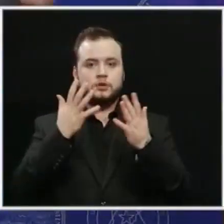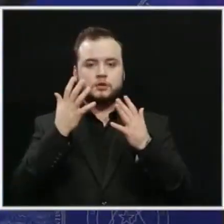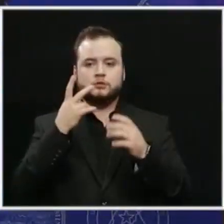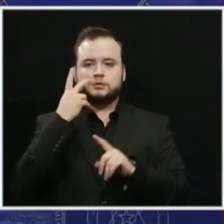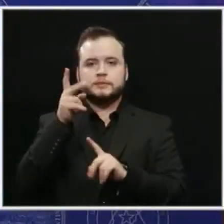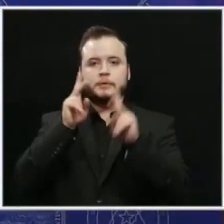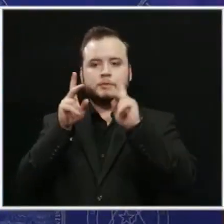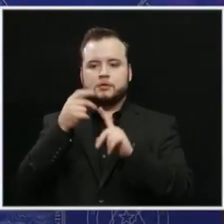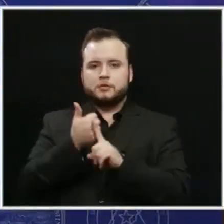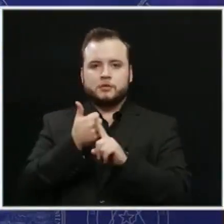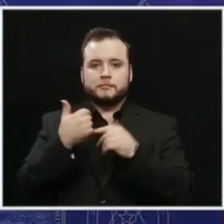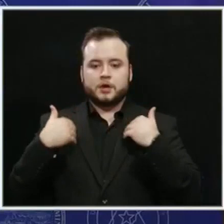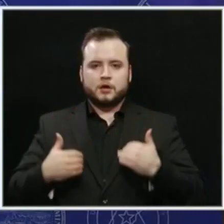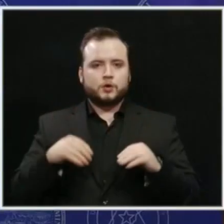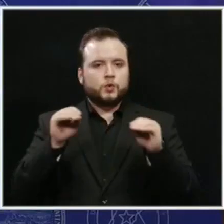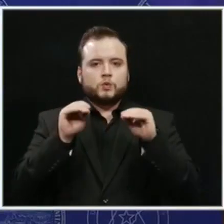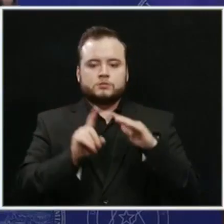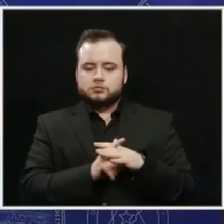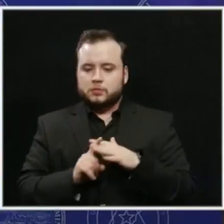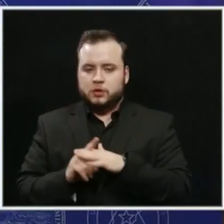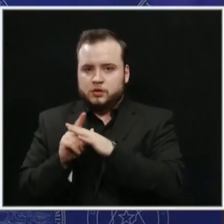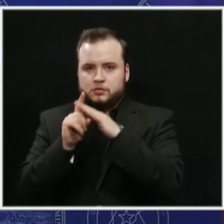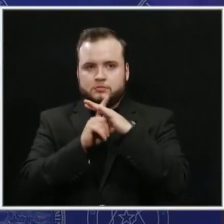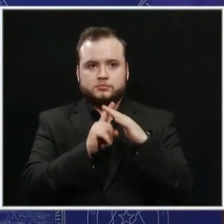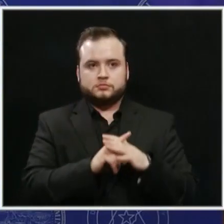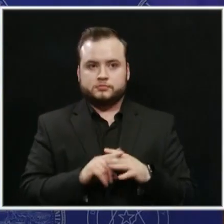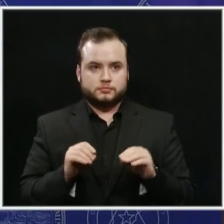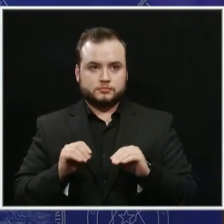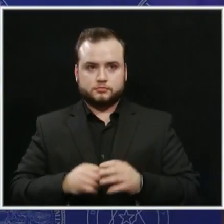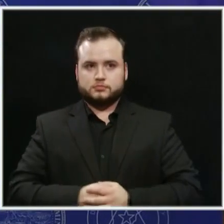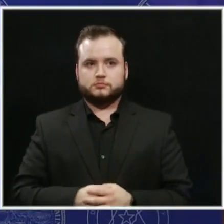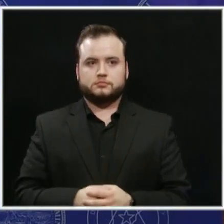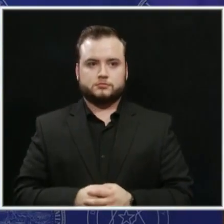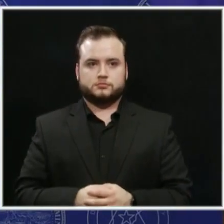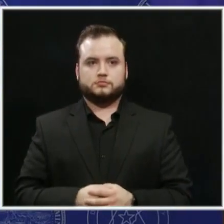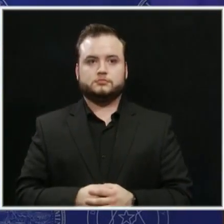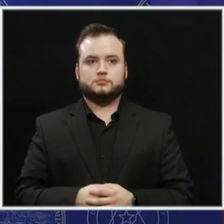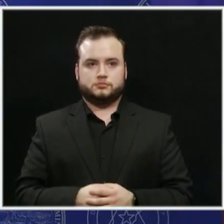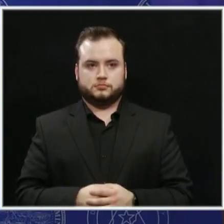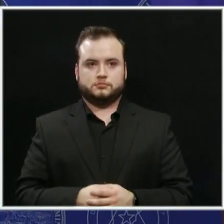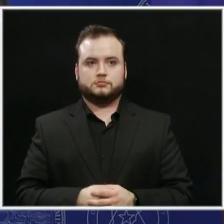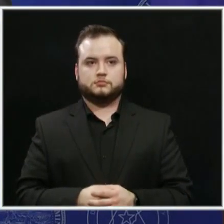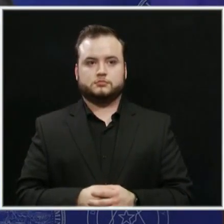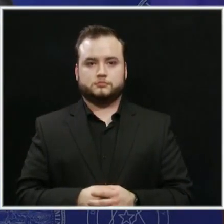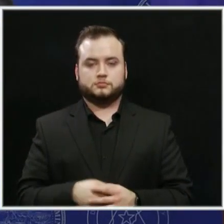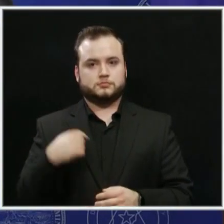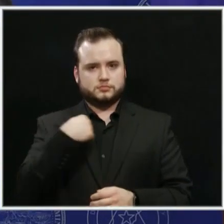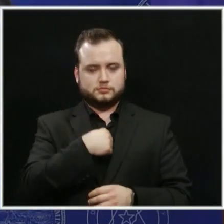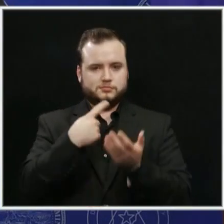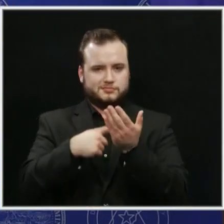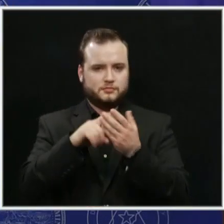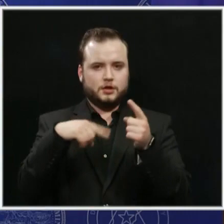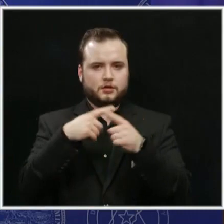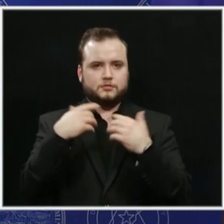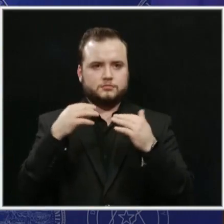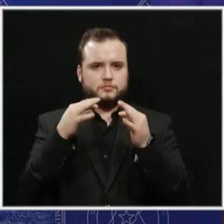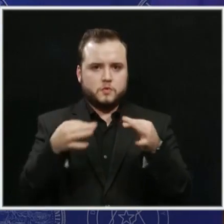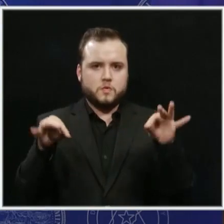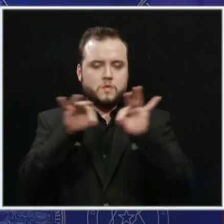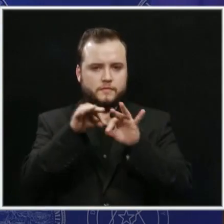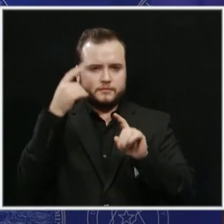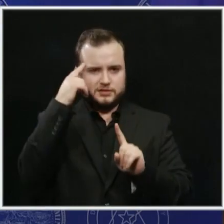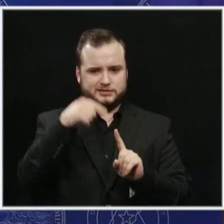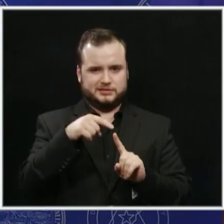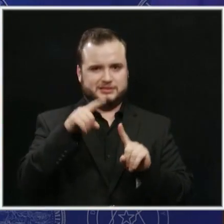they're robust discussions globally about the value of testing. I think the preponderance of folks believe that more testing, the number of people who need to